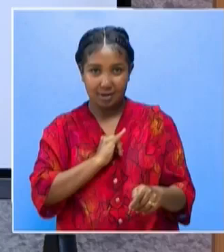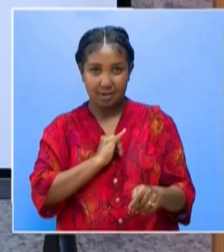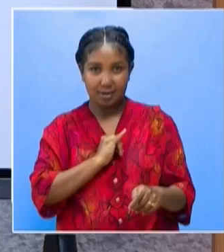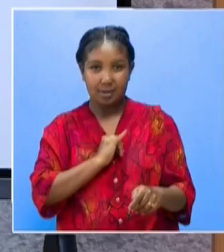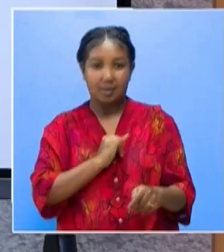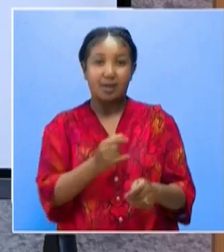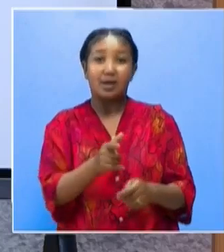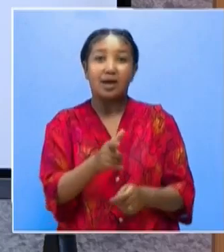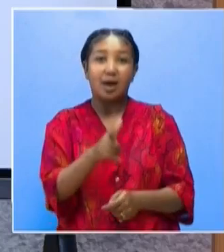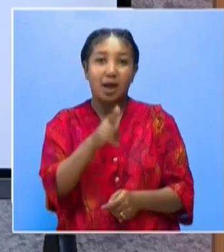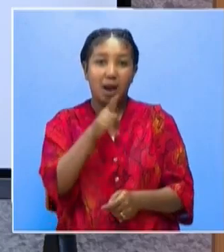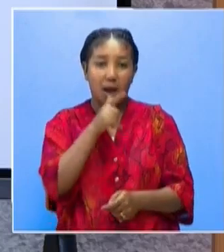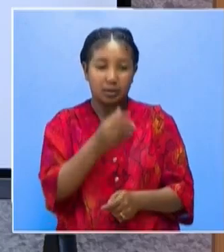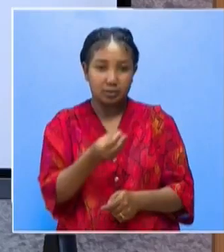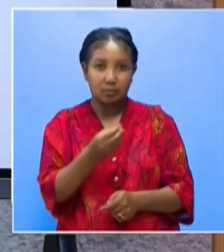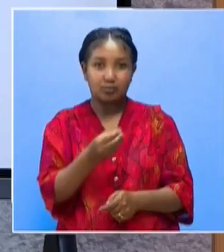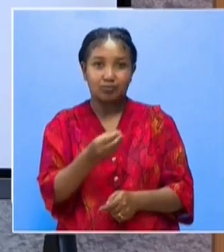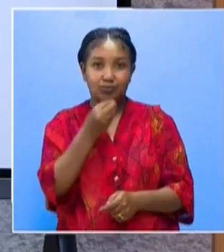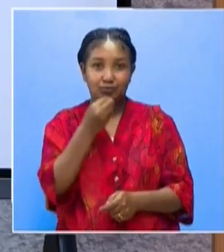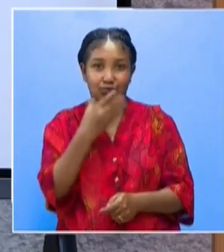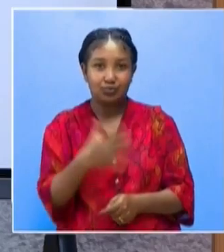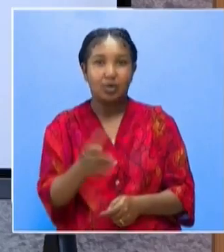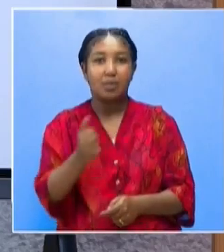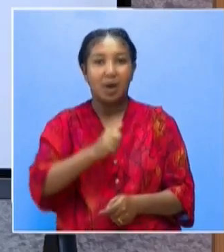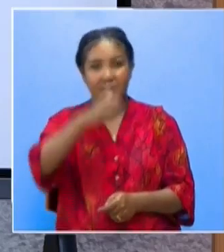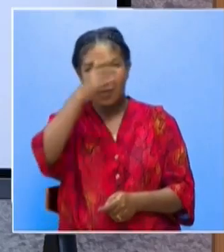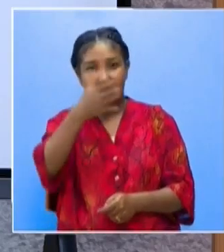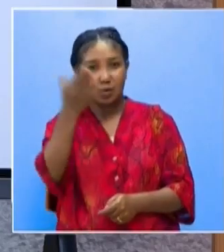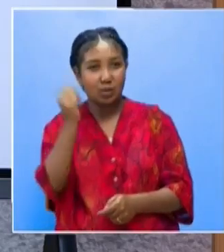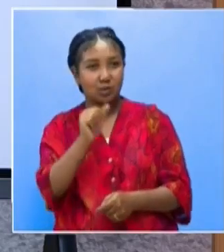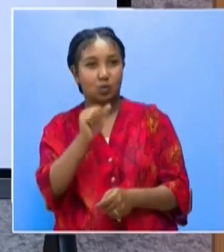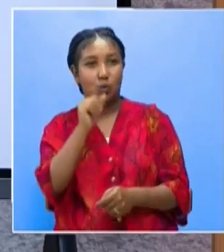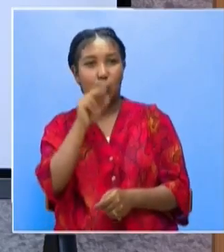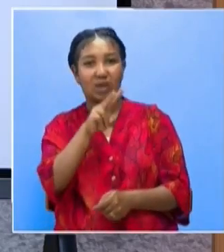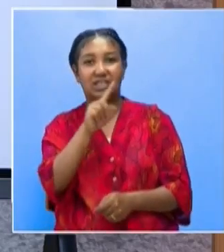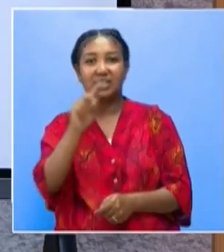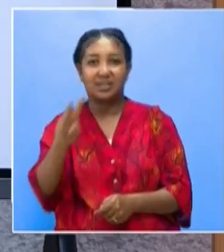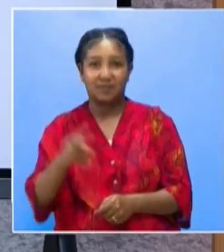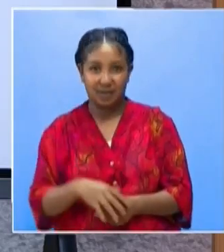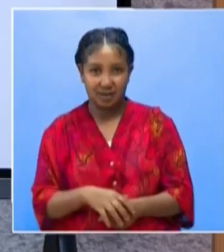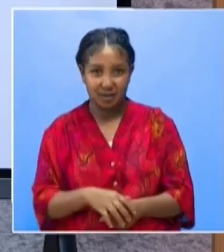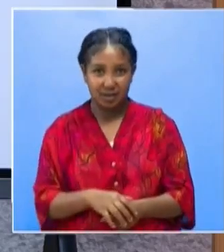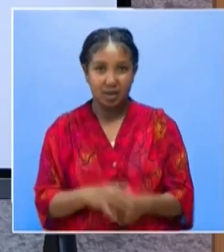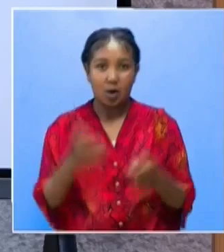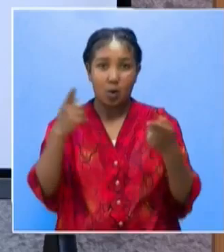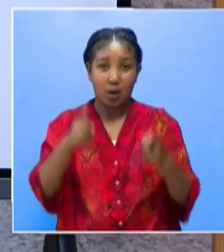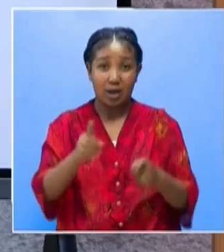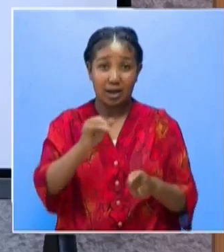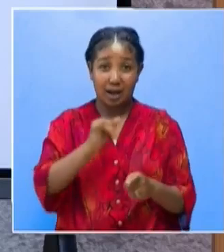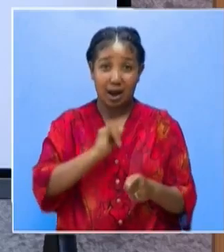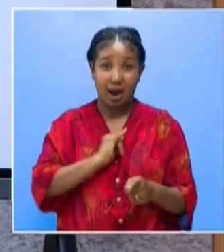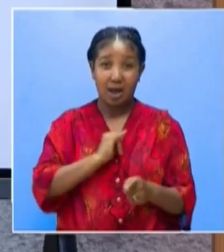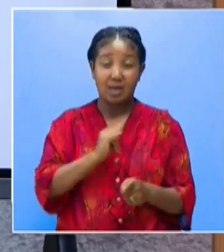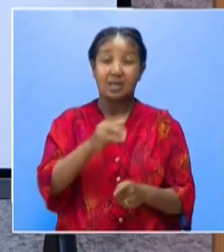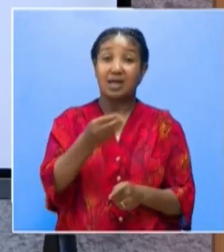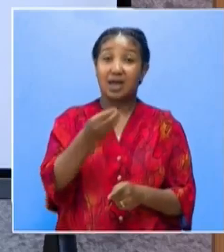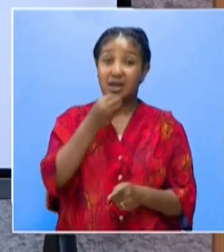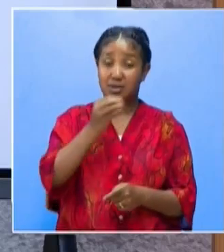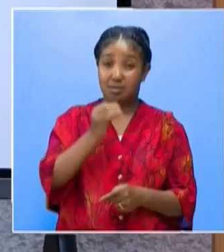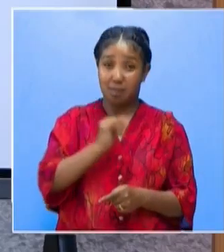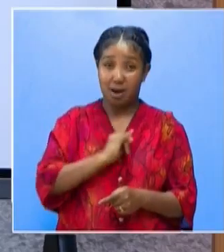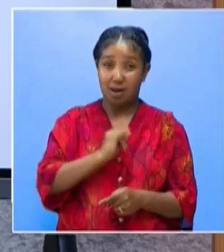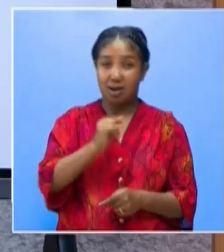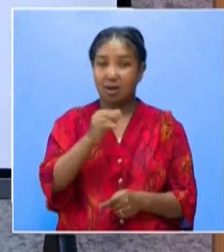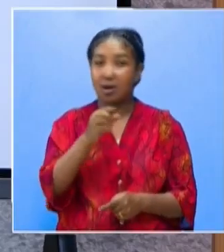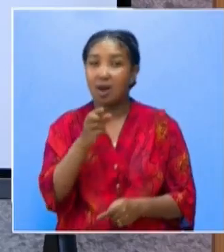lunch, my father was watching TV. Okay? When I ate my lunch.